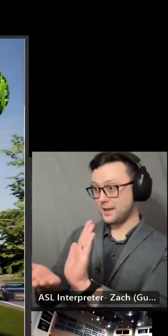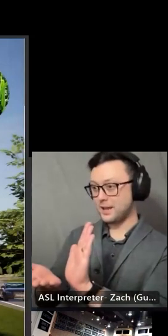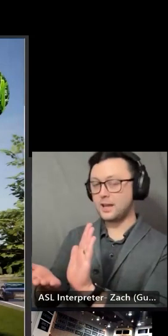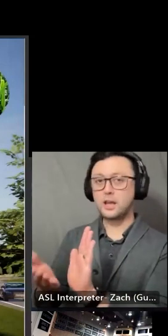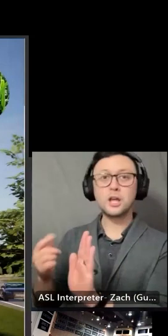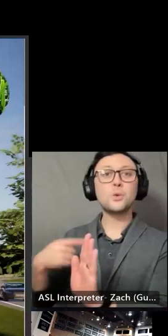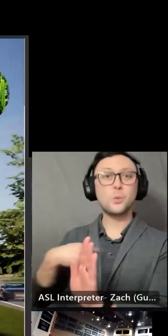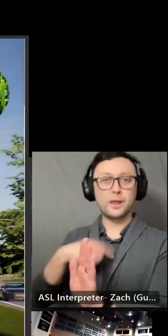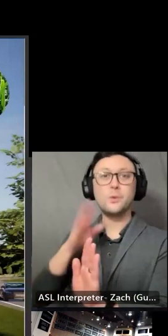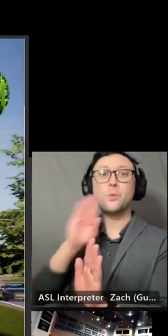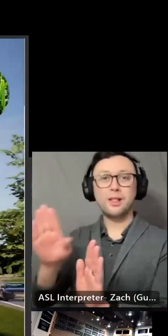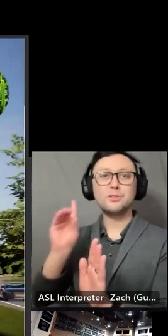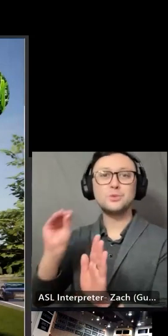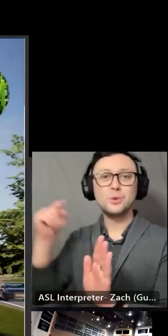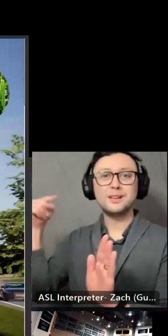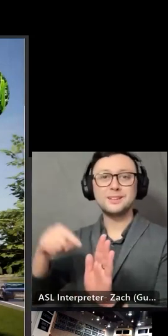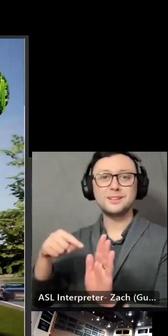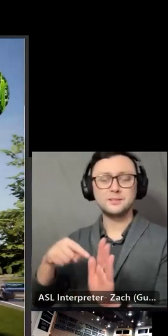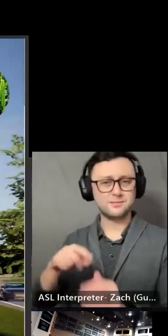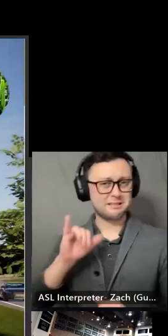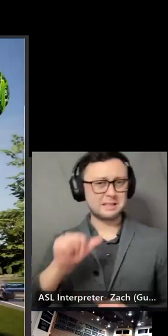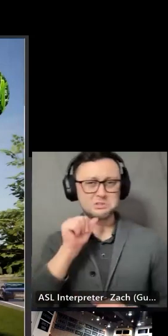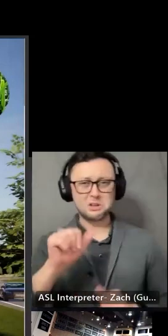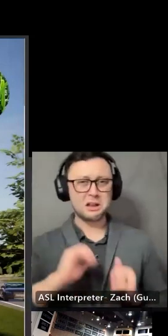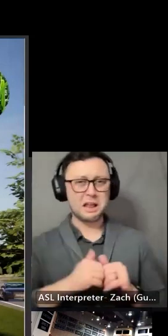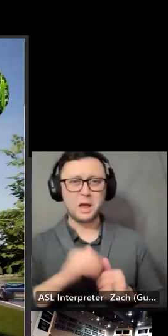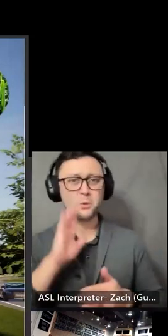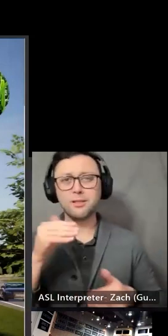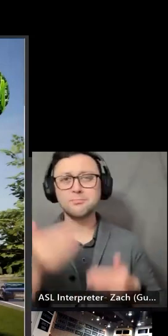it's going to go down. Thank you.